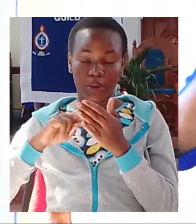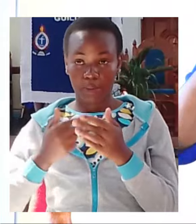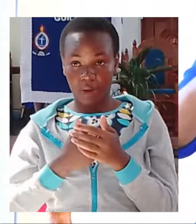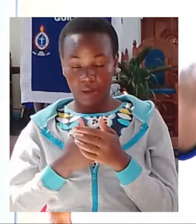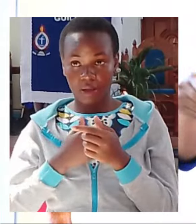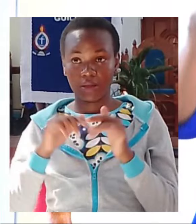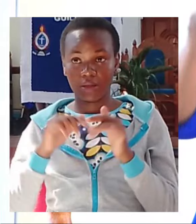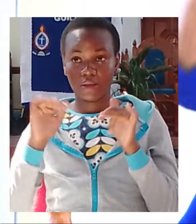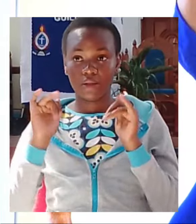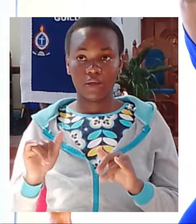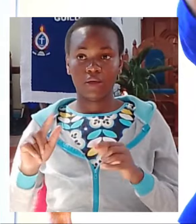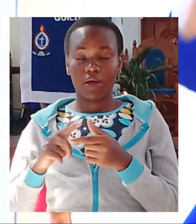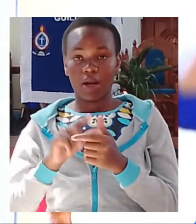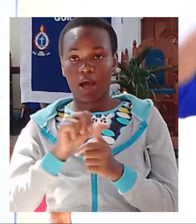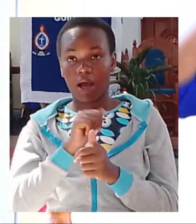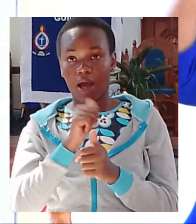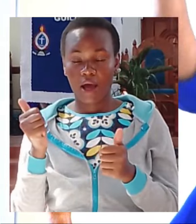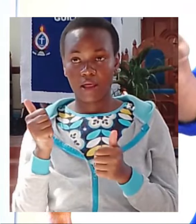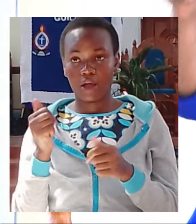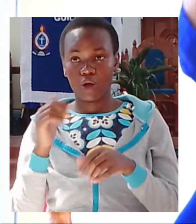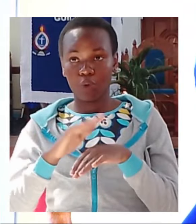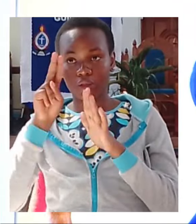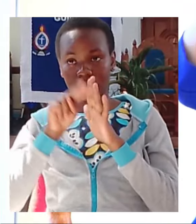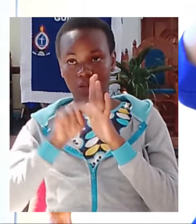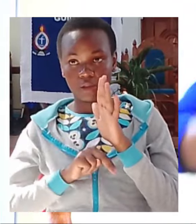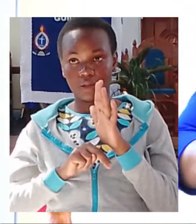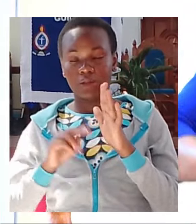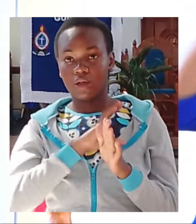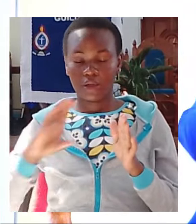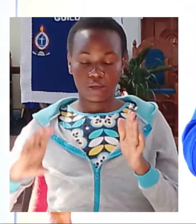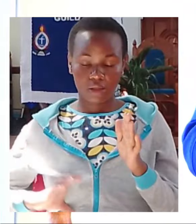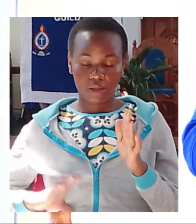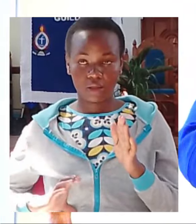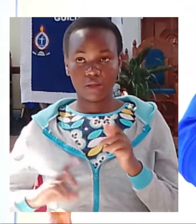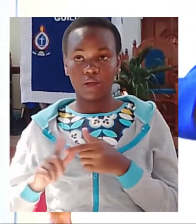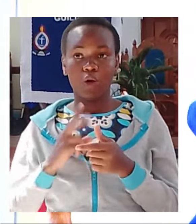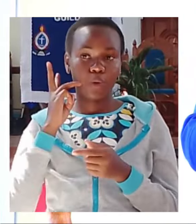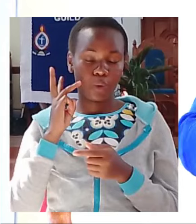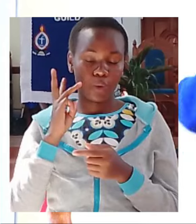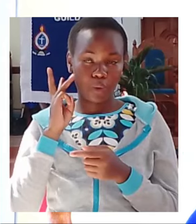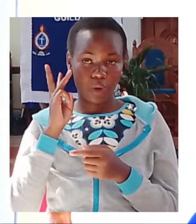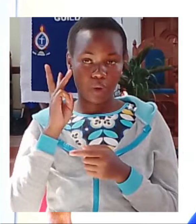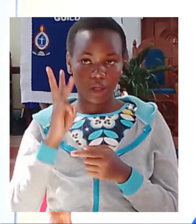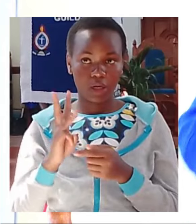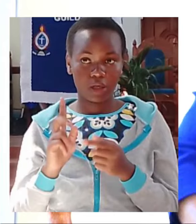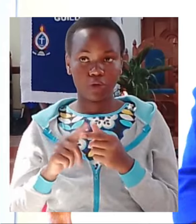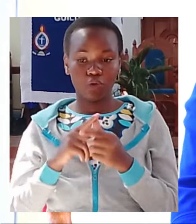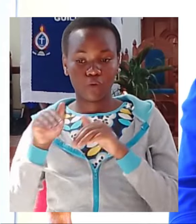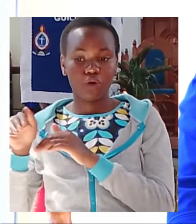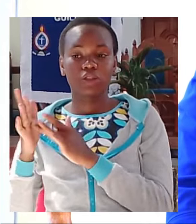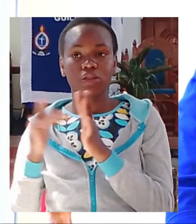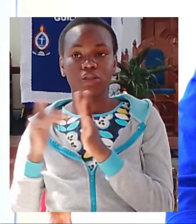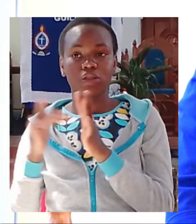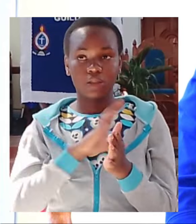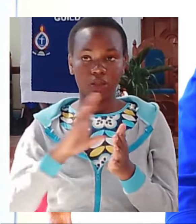that Christianity and others seeing the goodness of Christ in me and wishing and longing to follow Christ.